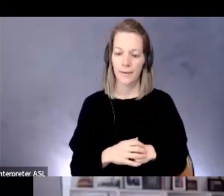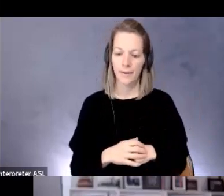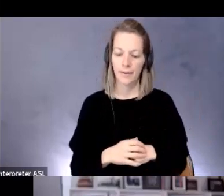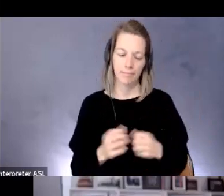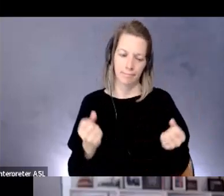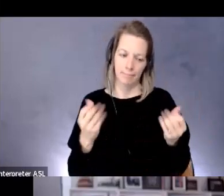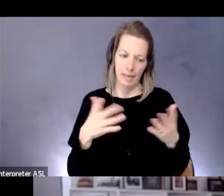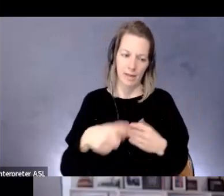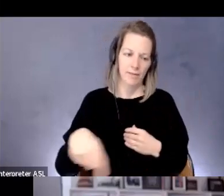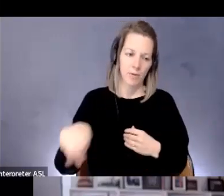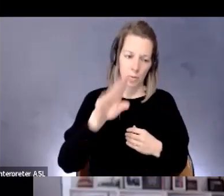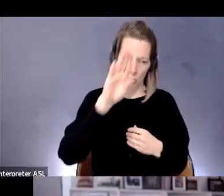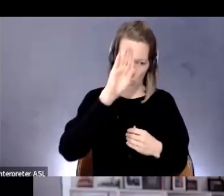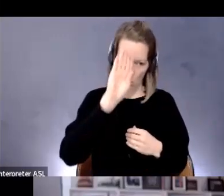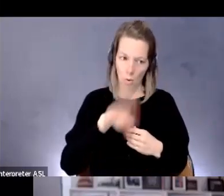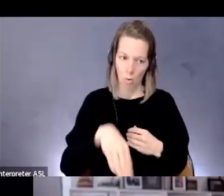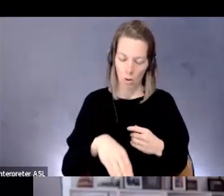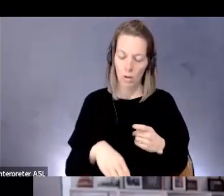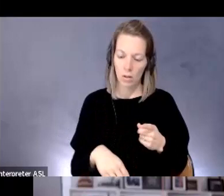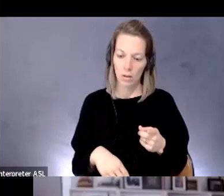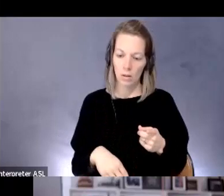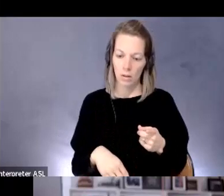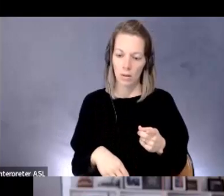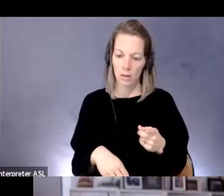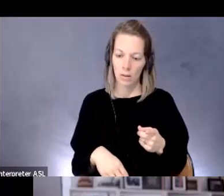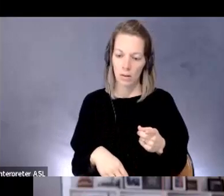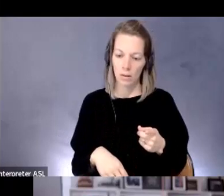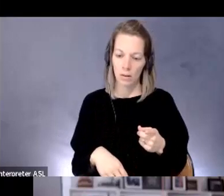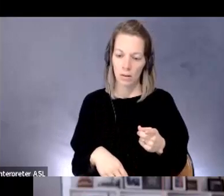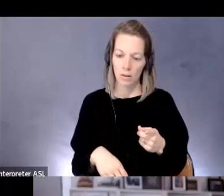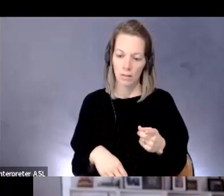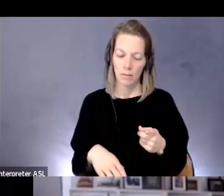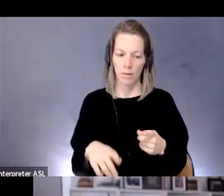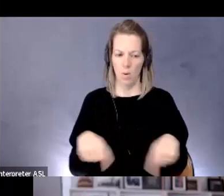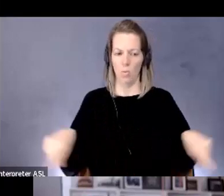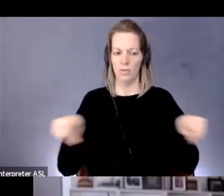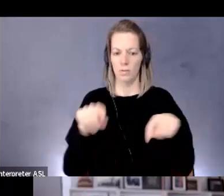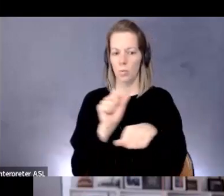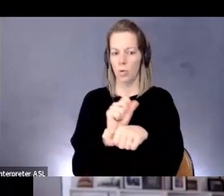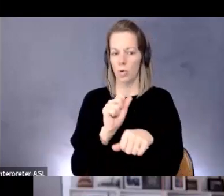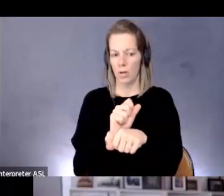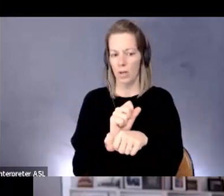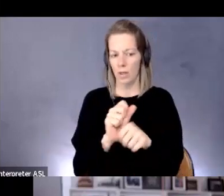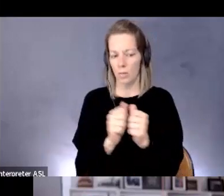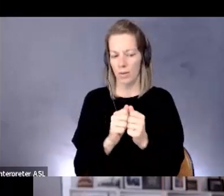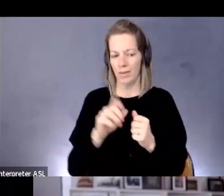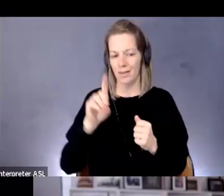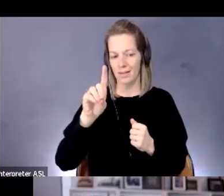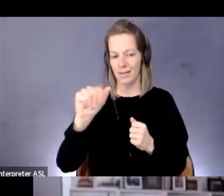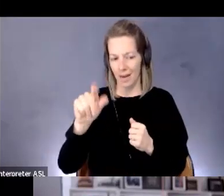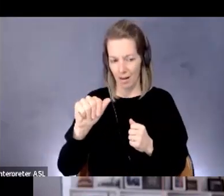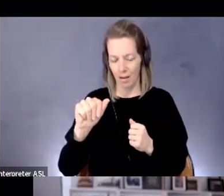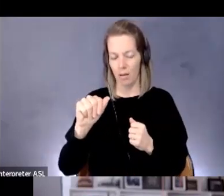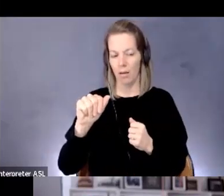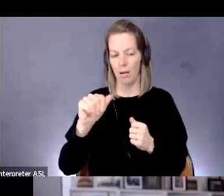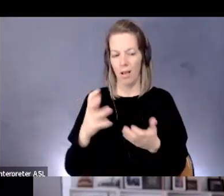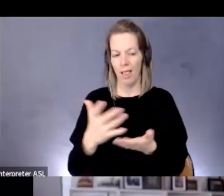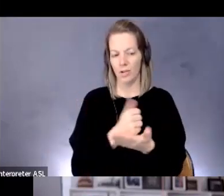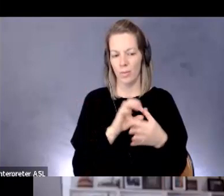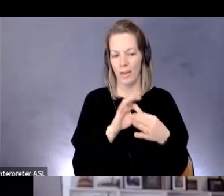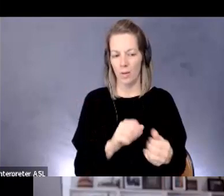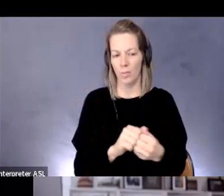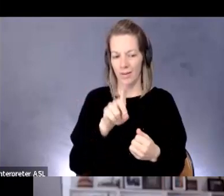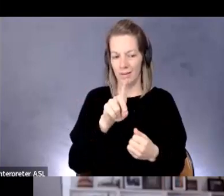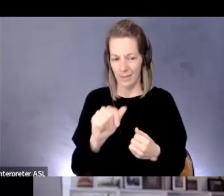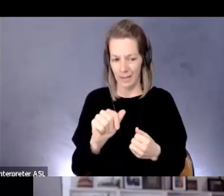Many of you know very well that those of us working for disability data collection, specifically in the healthcare